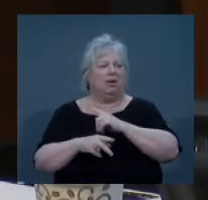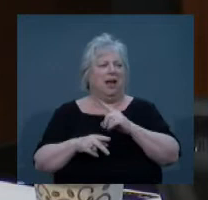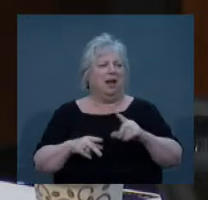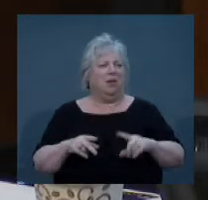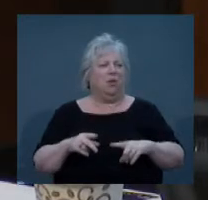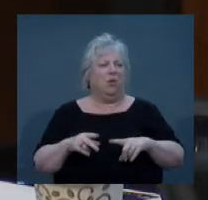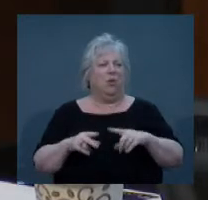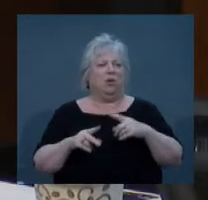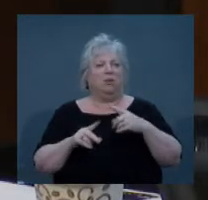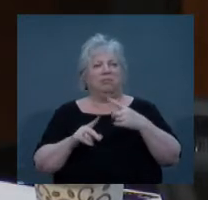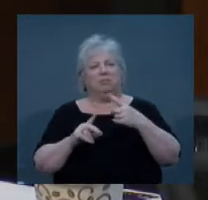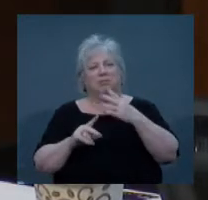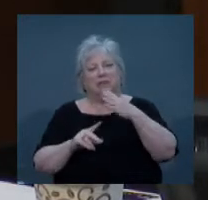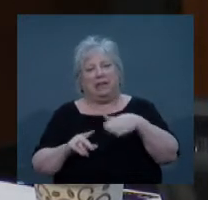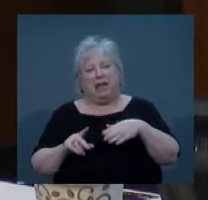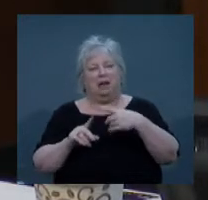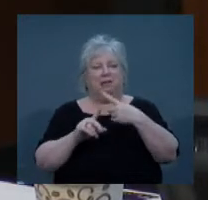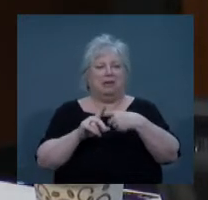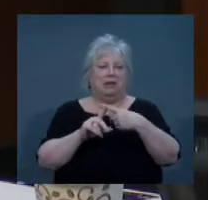landlord-tenant